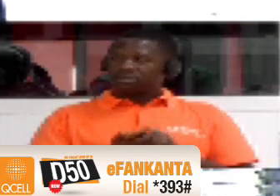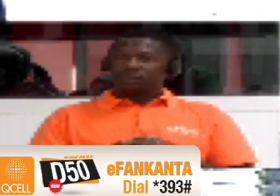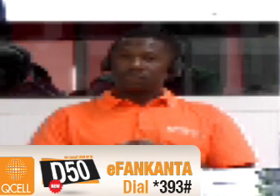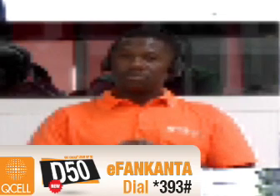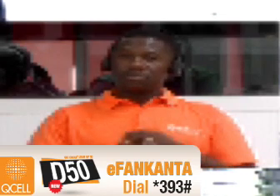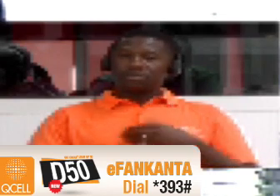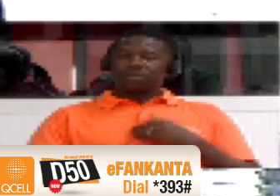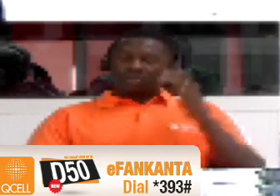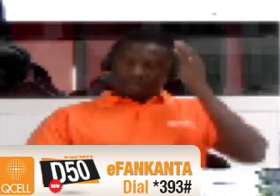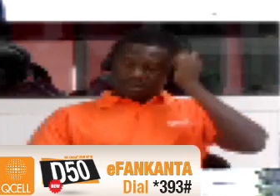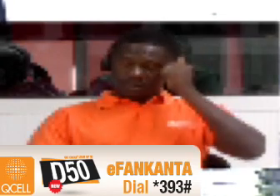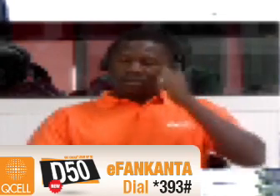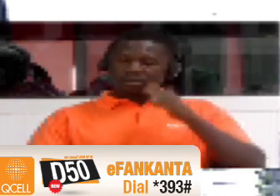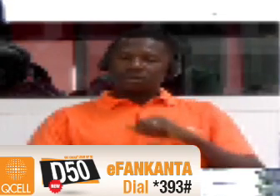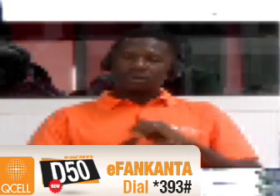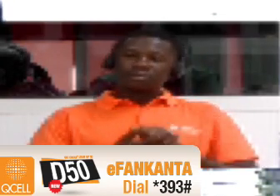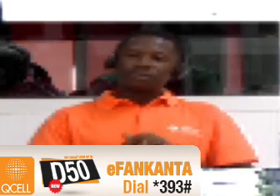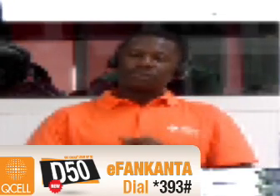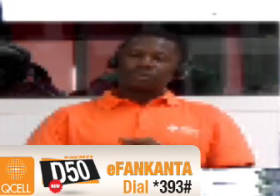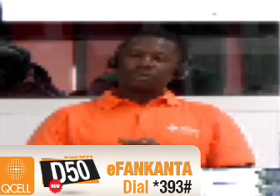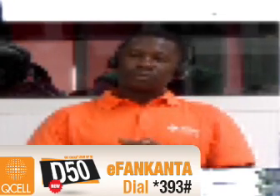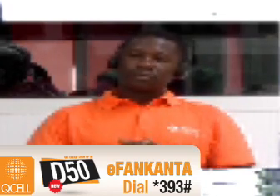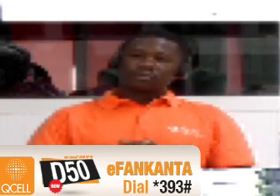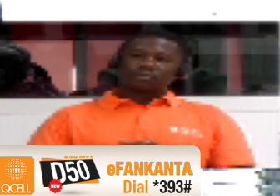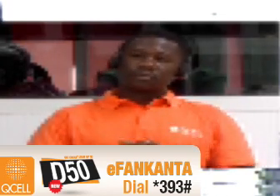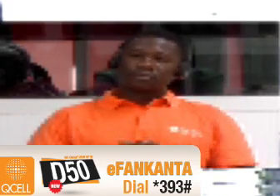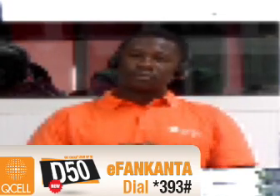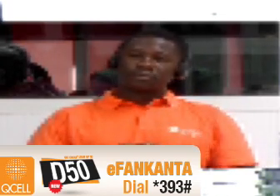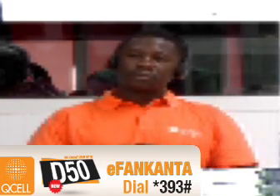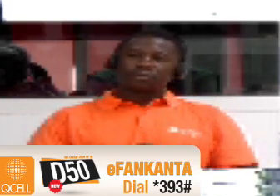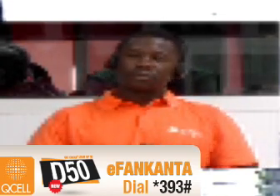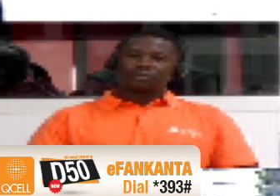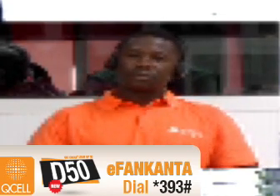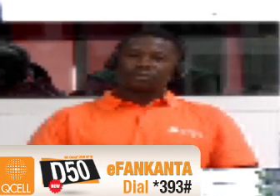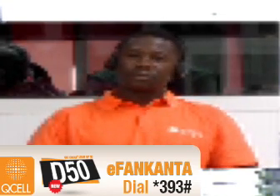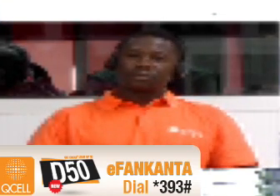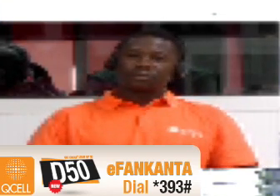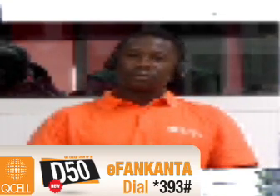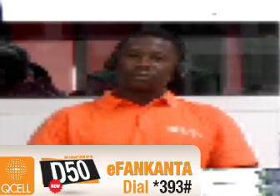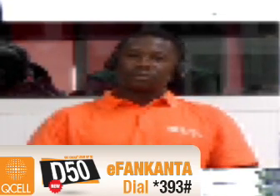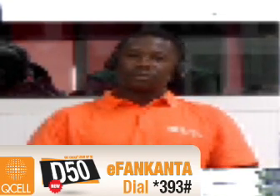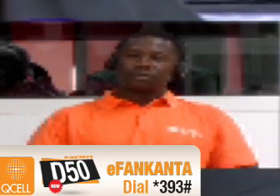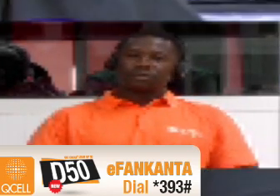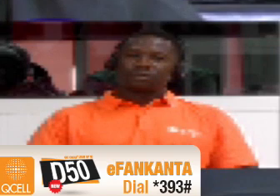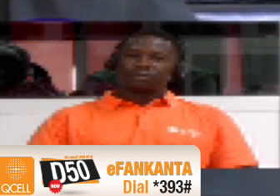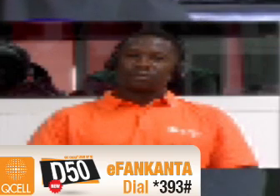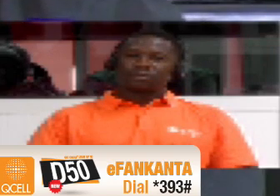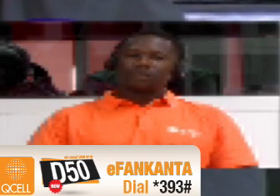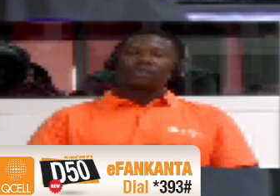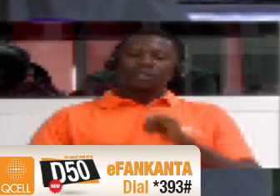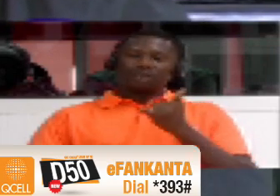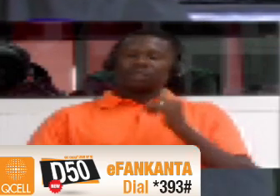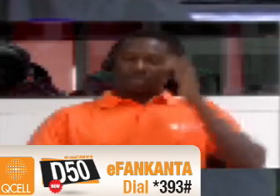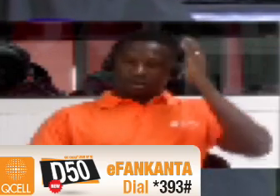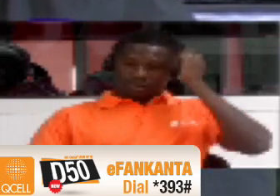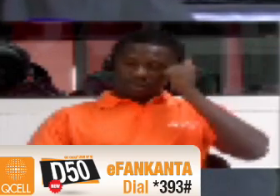I understand. I remember if I fahamule bang. Fahamule. Yeah, but yes, I do understand.